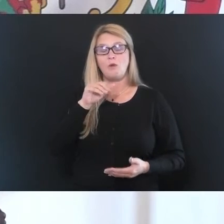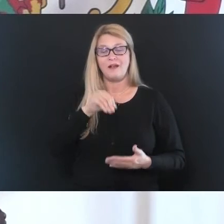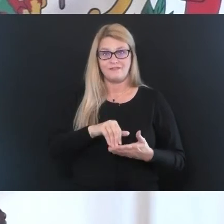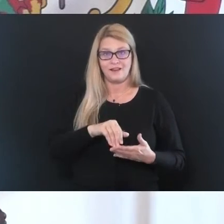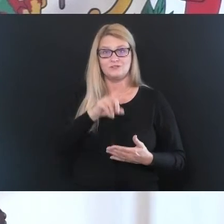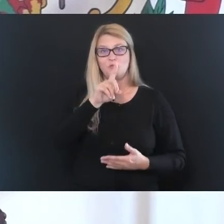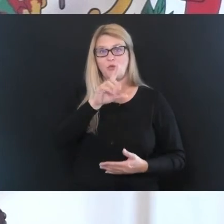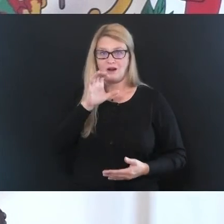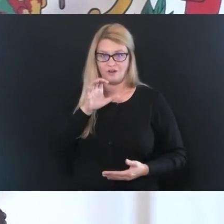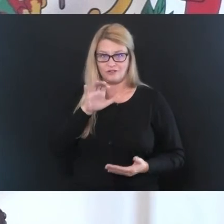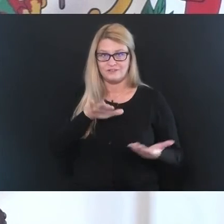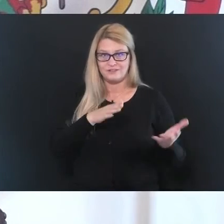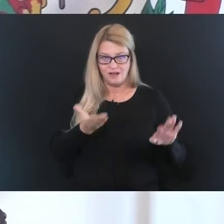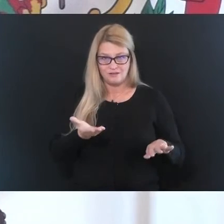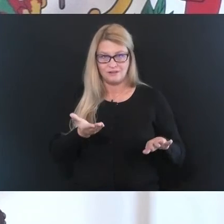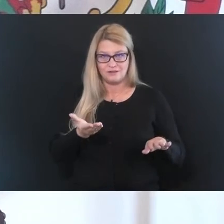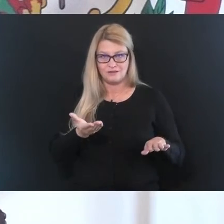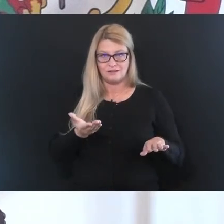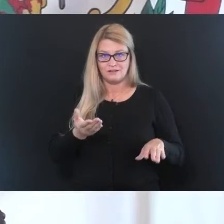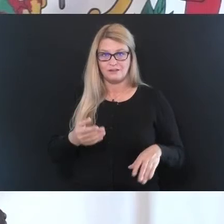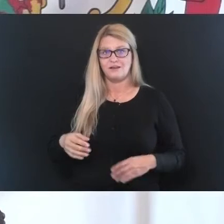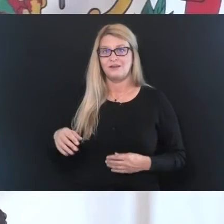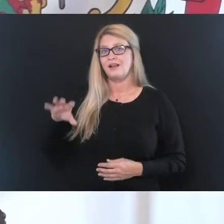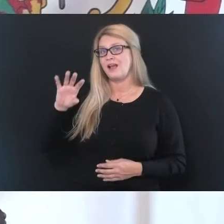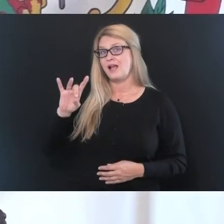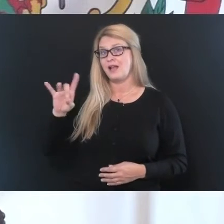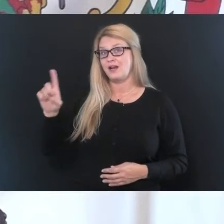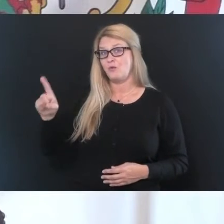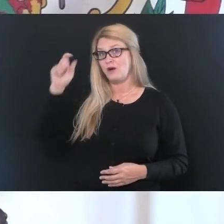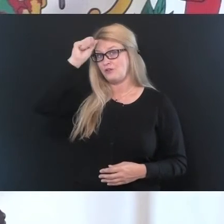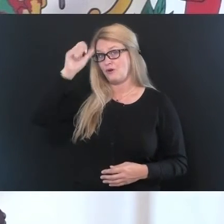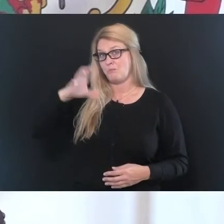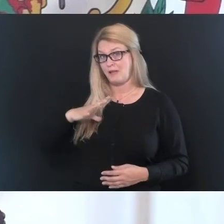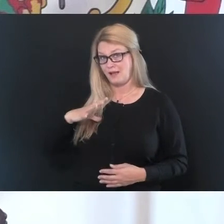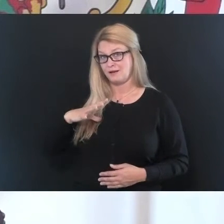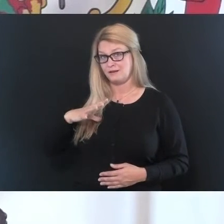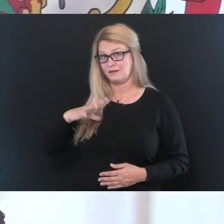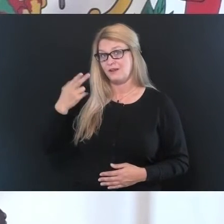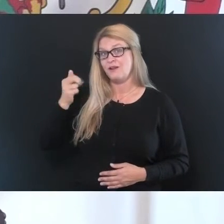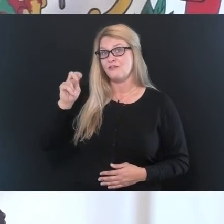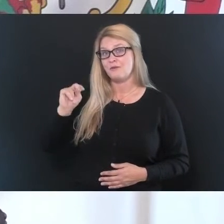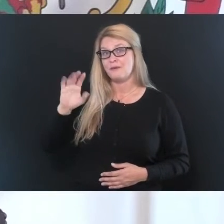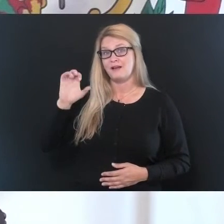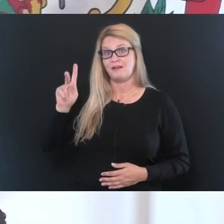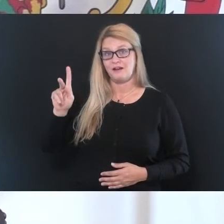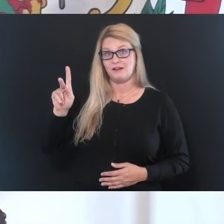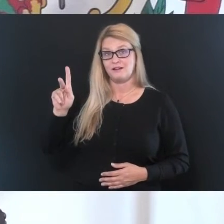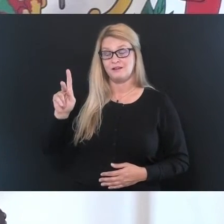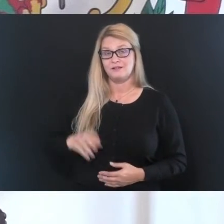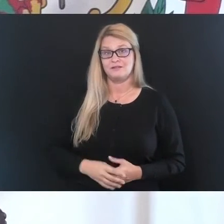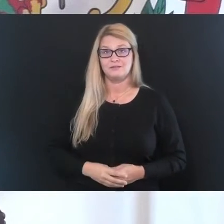1,100th death is an 81-year-old male from Hancock County.